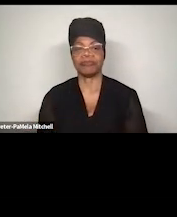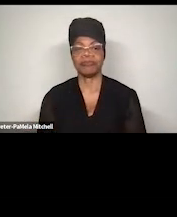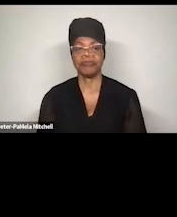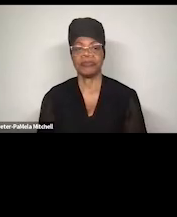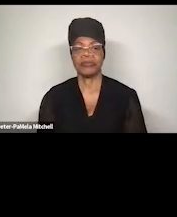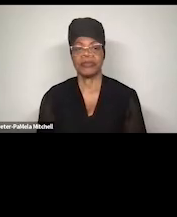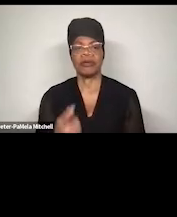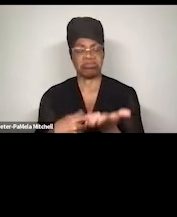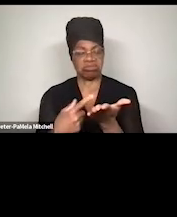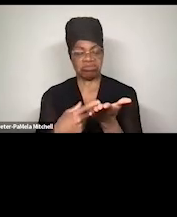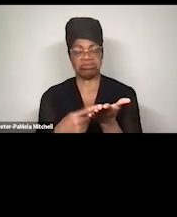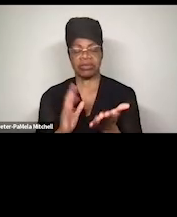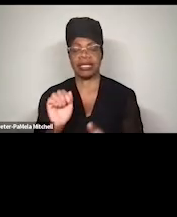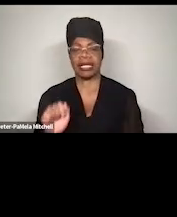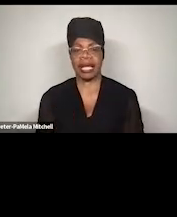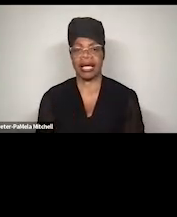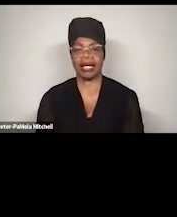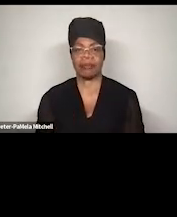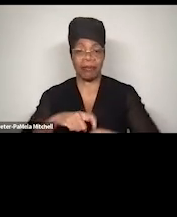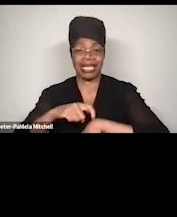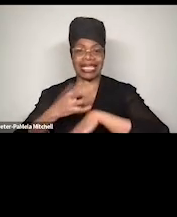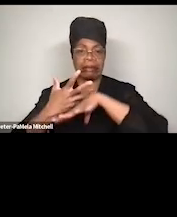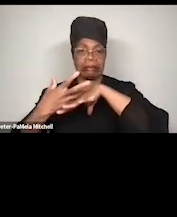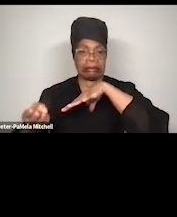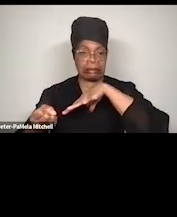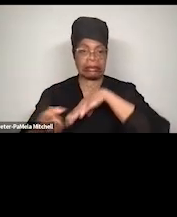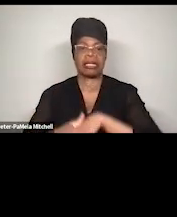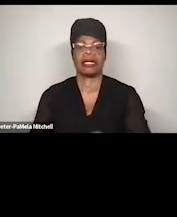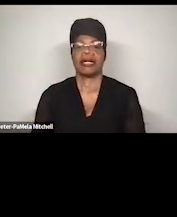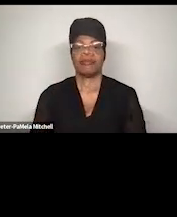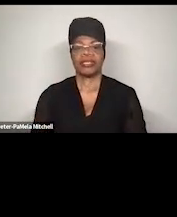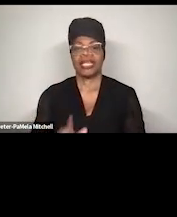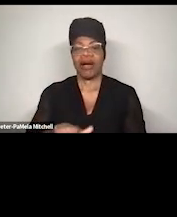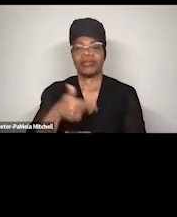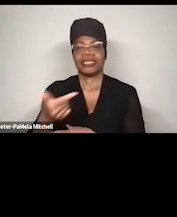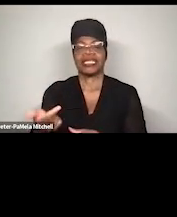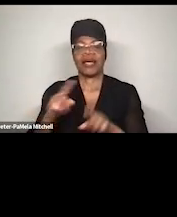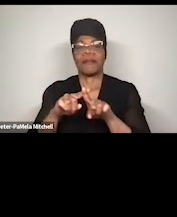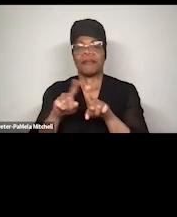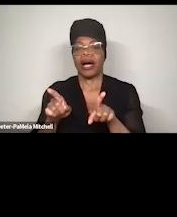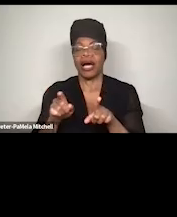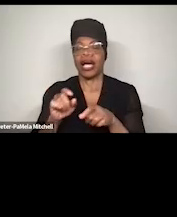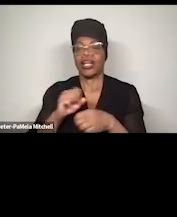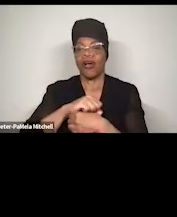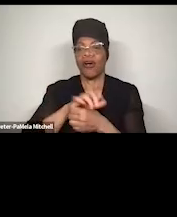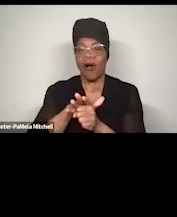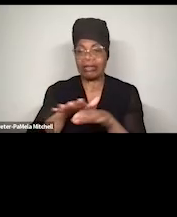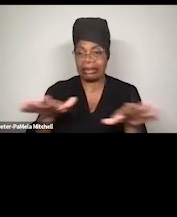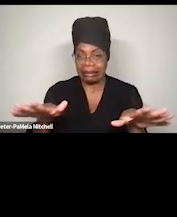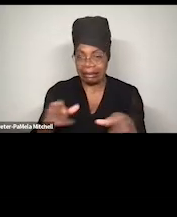through this. I think I'm out of time for the COVID one, so I would just skip this. But basically, COVID made everything worse is the short